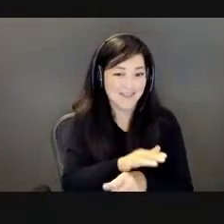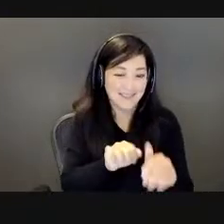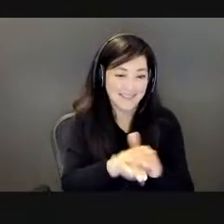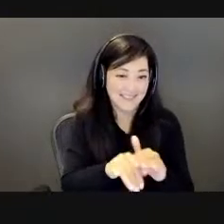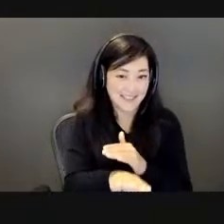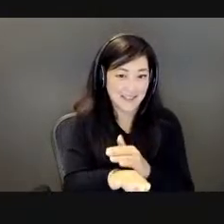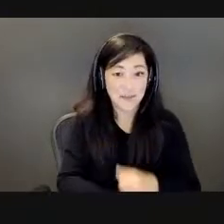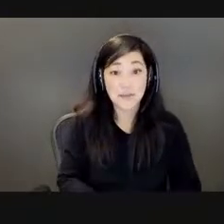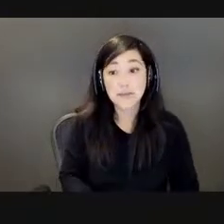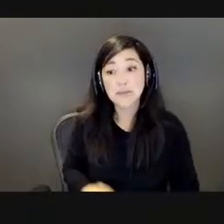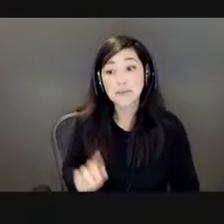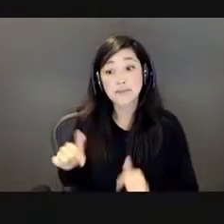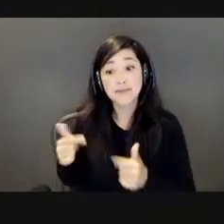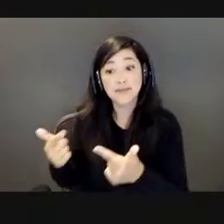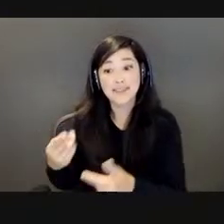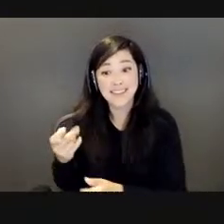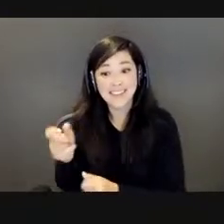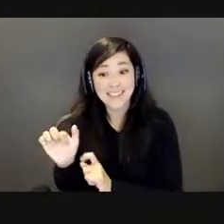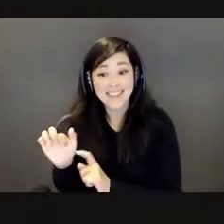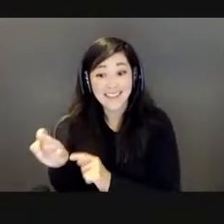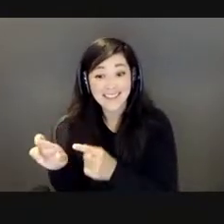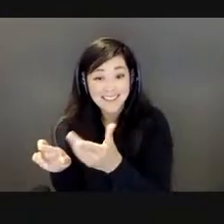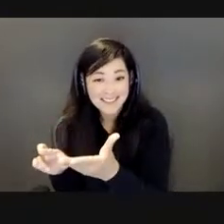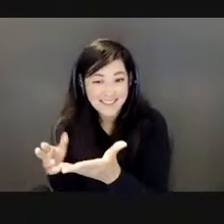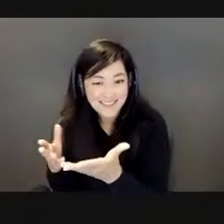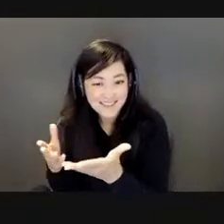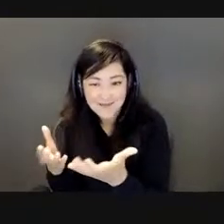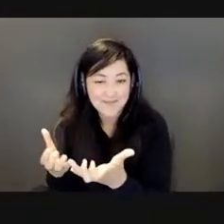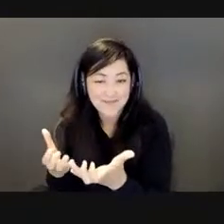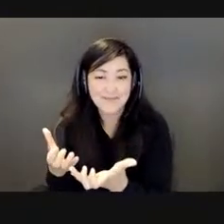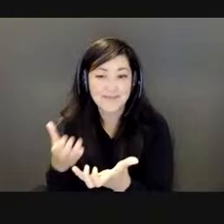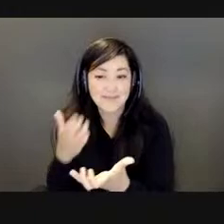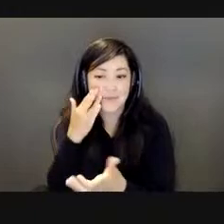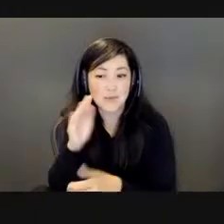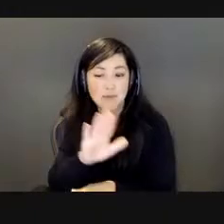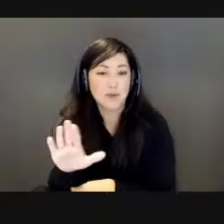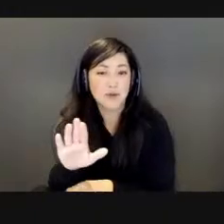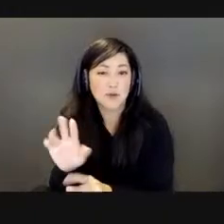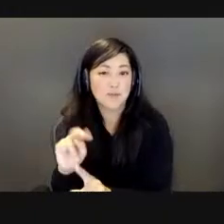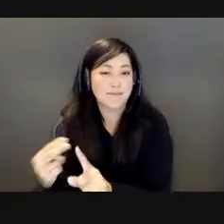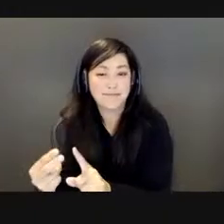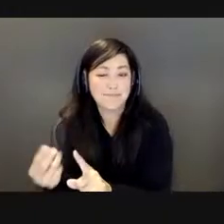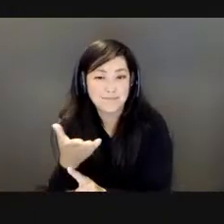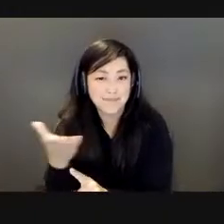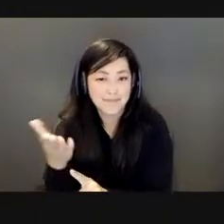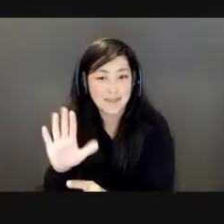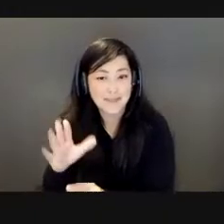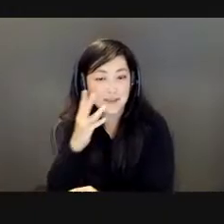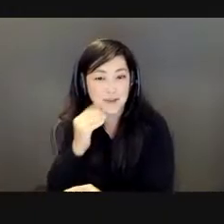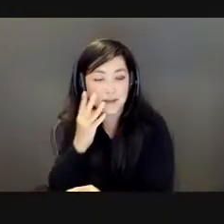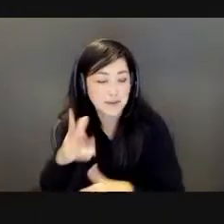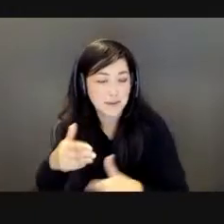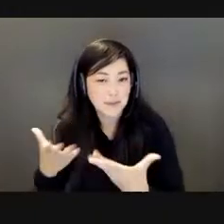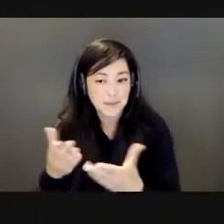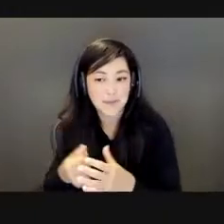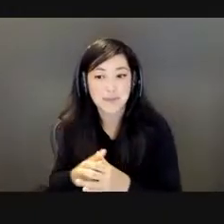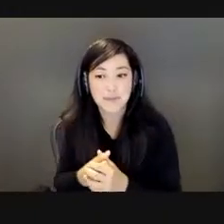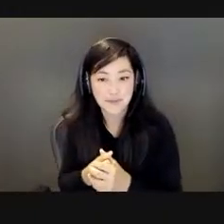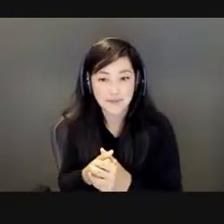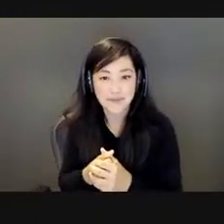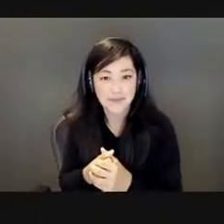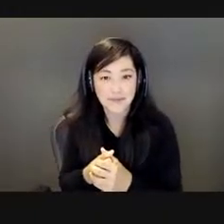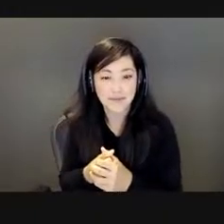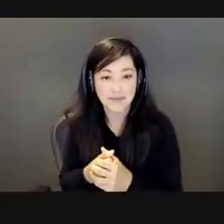And Heather, I'd love to kind of hear your perspective on this in terms of, what your experience is when it comes